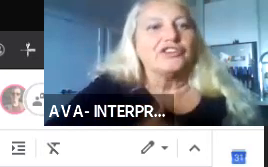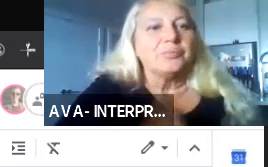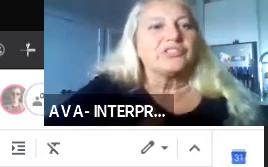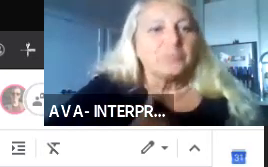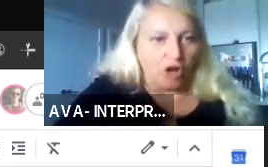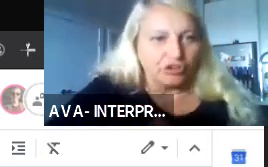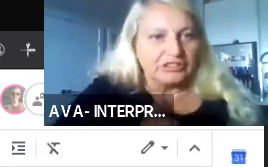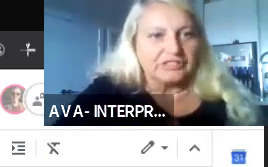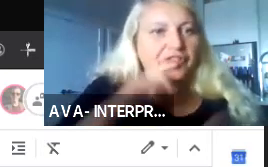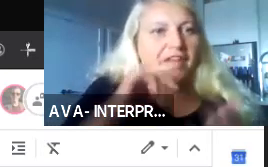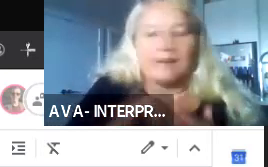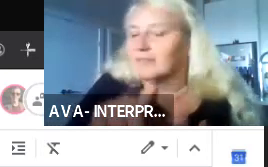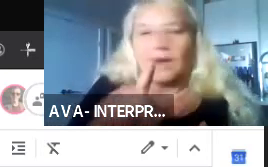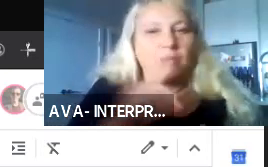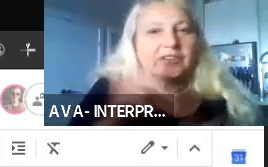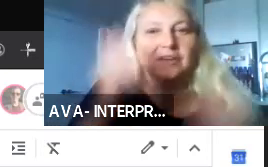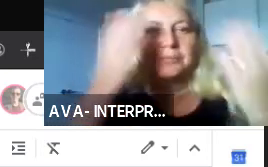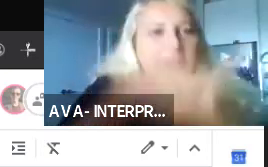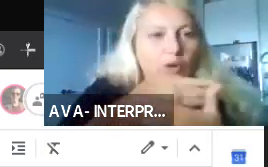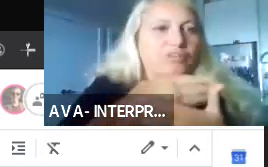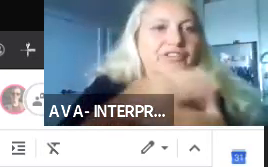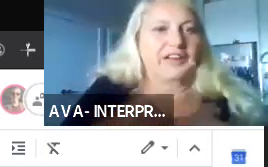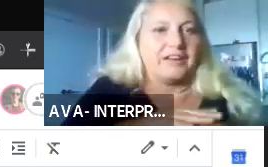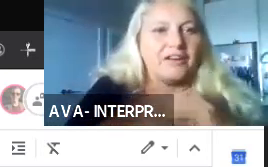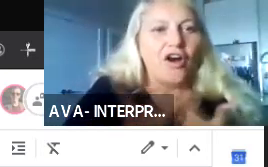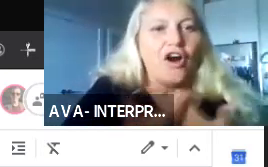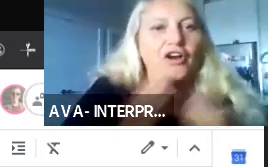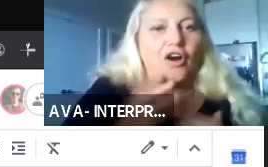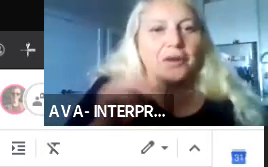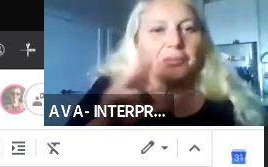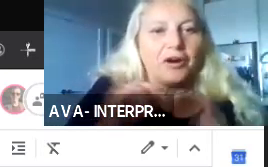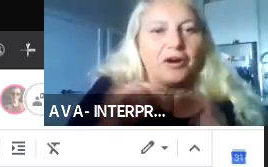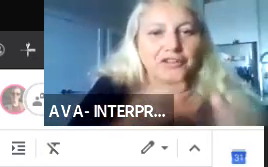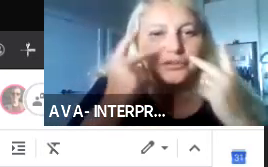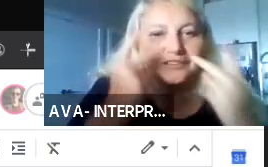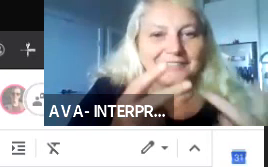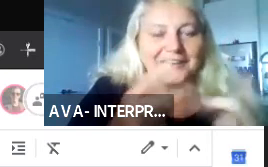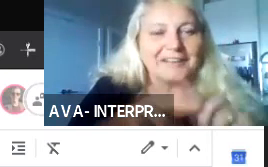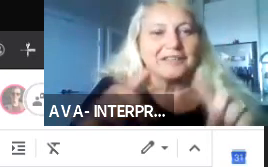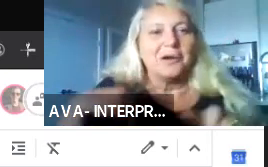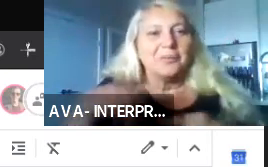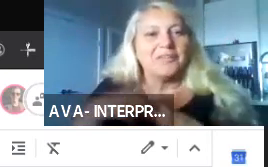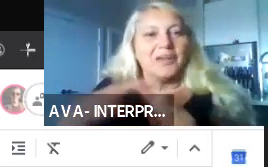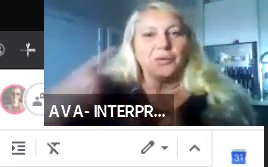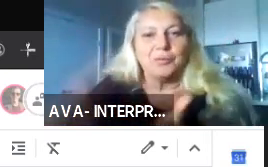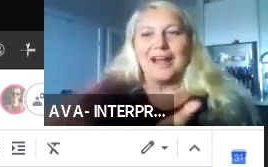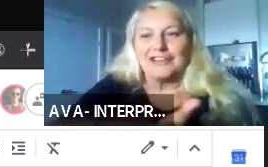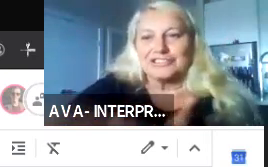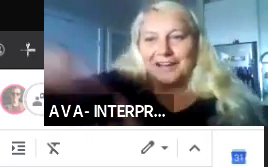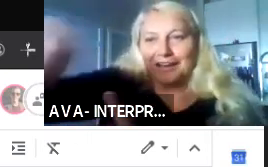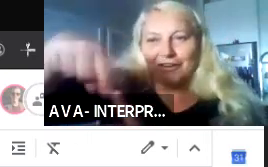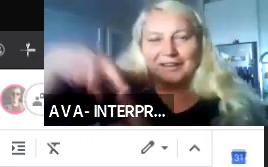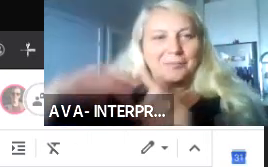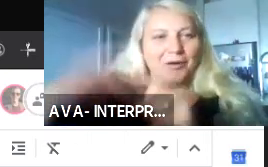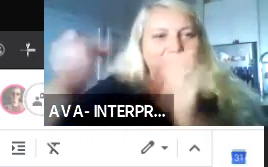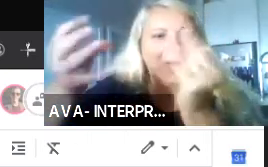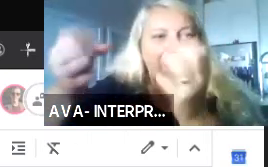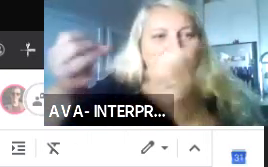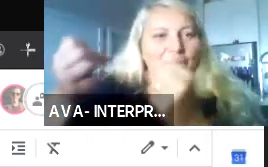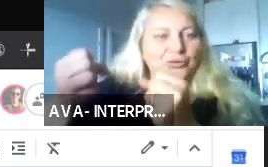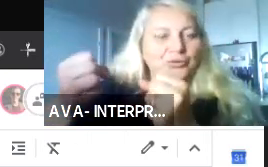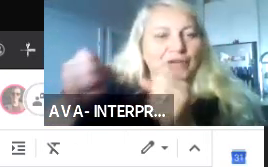our deepest apologies for that. That was a complete oversight on our part that you could see us, but that we were actually dialoguing